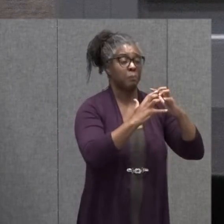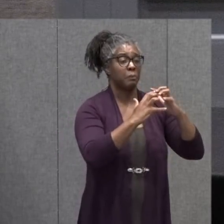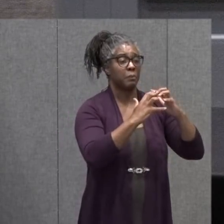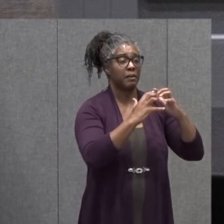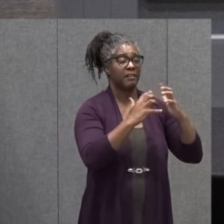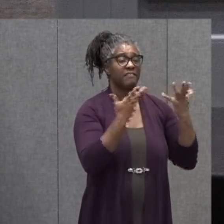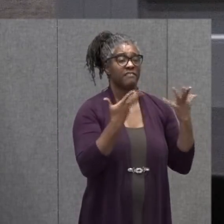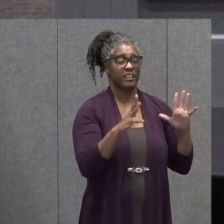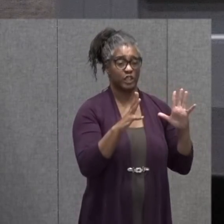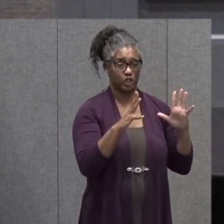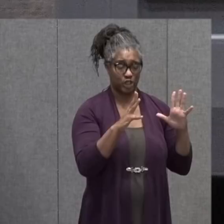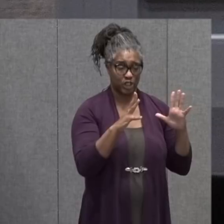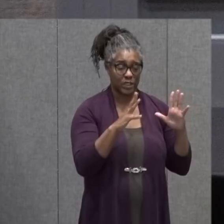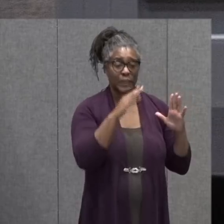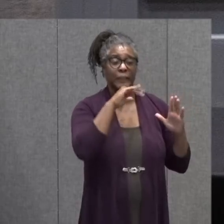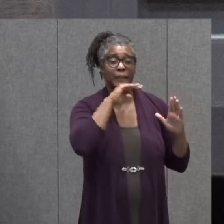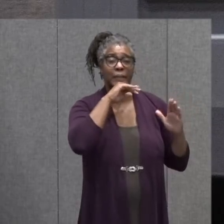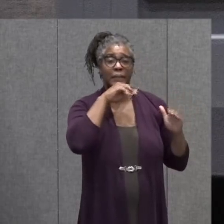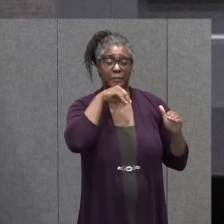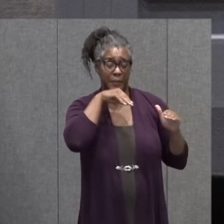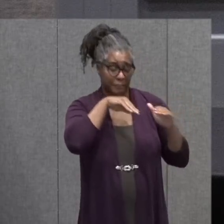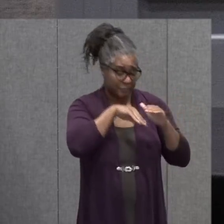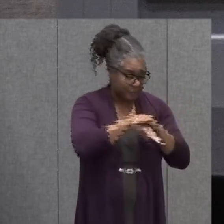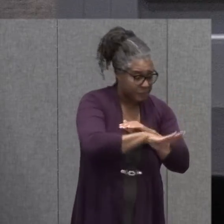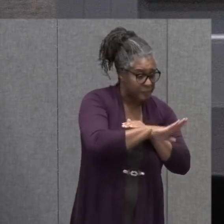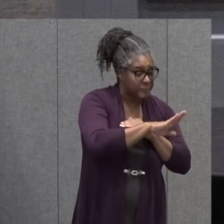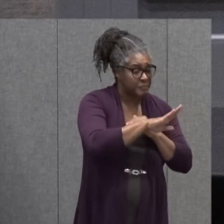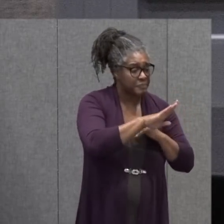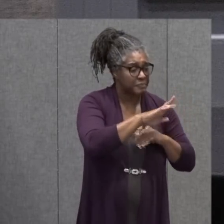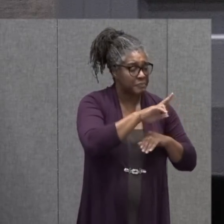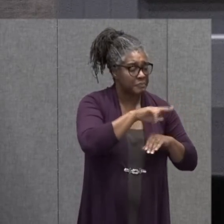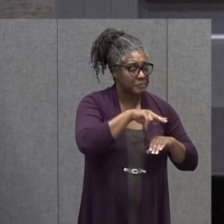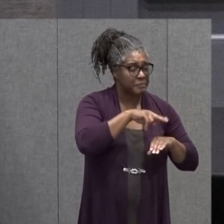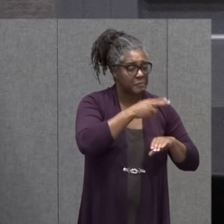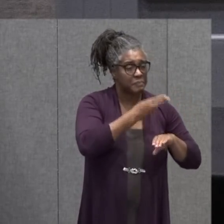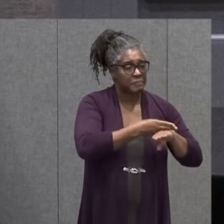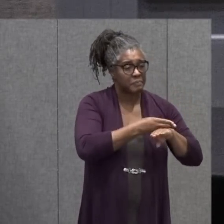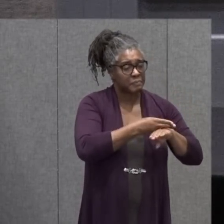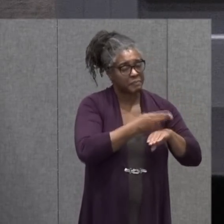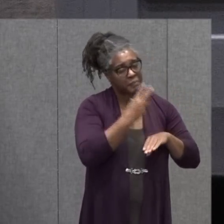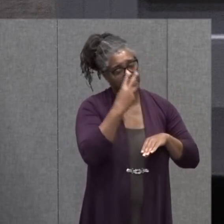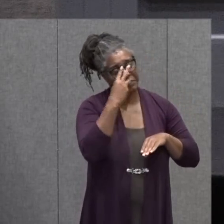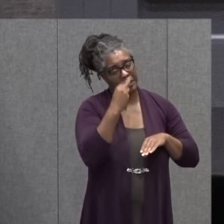nap. He had just shut his eyes when there was a